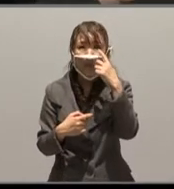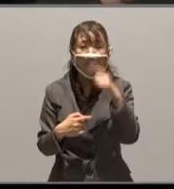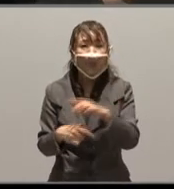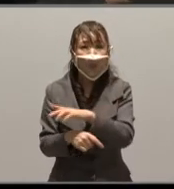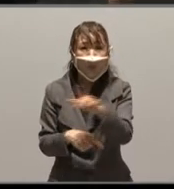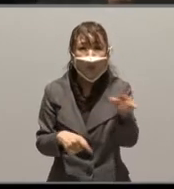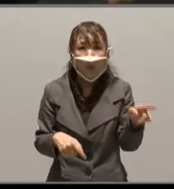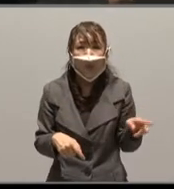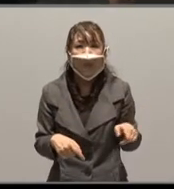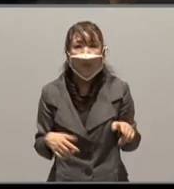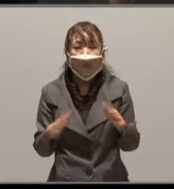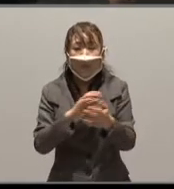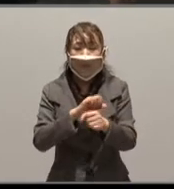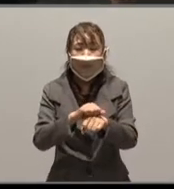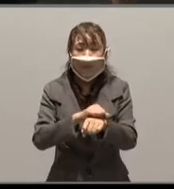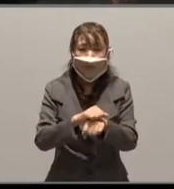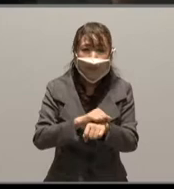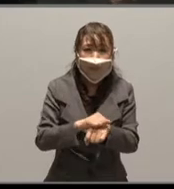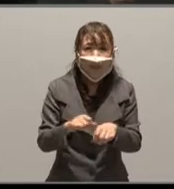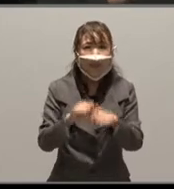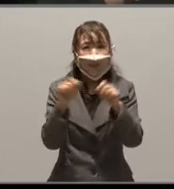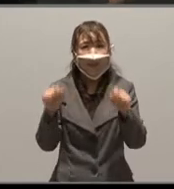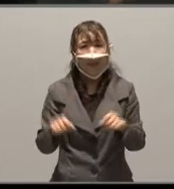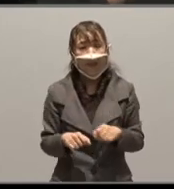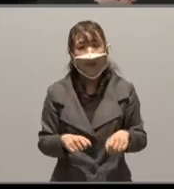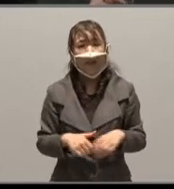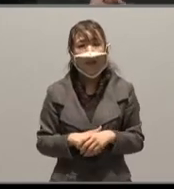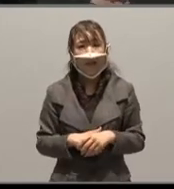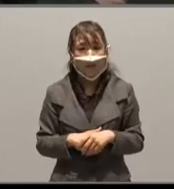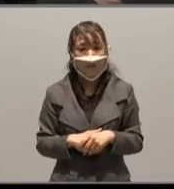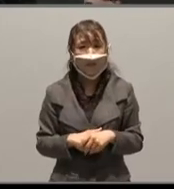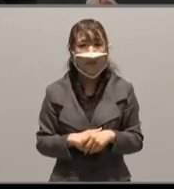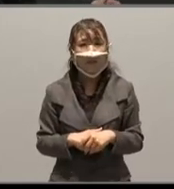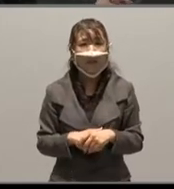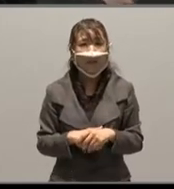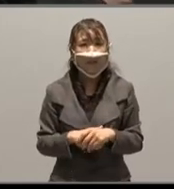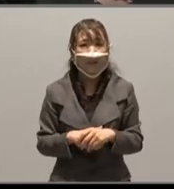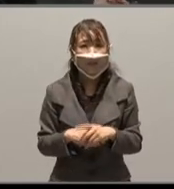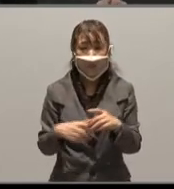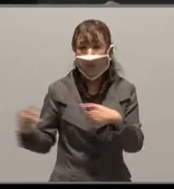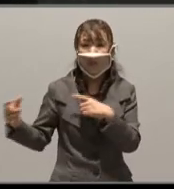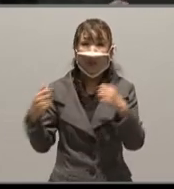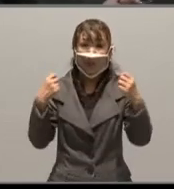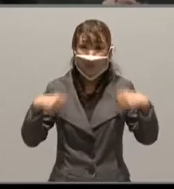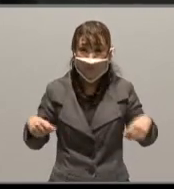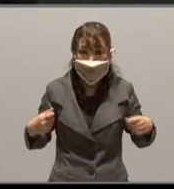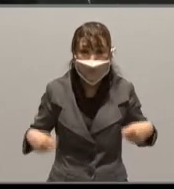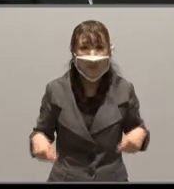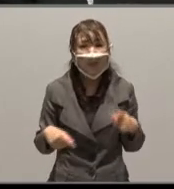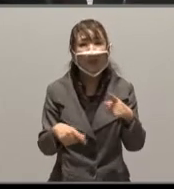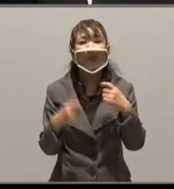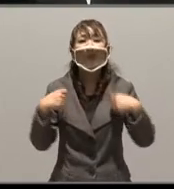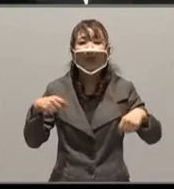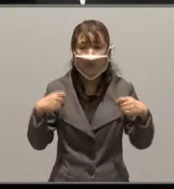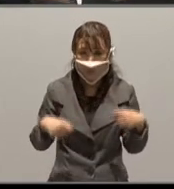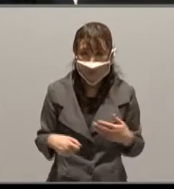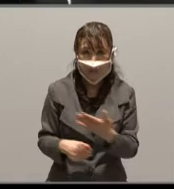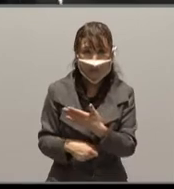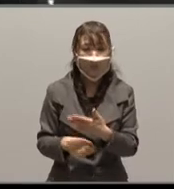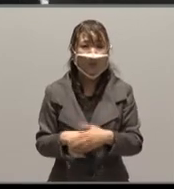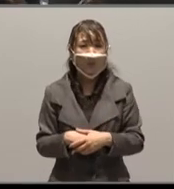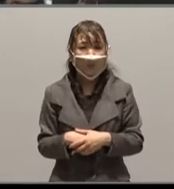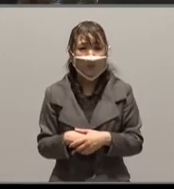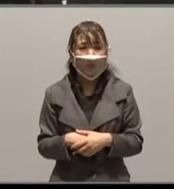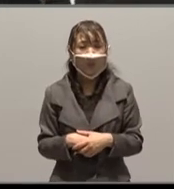smell, hearing, touch, and taste functioning. And this individual has a device and a cane, and